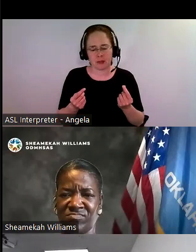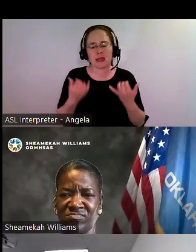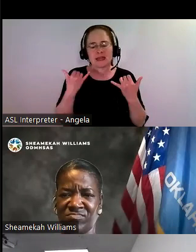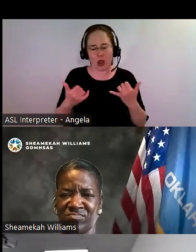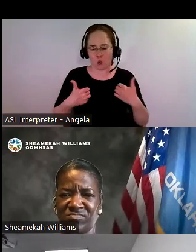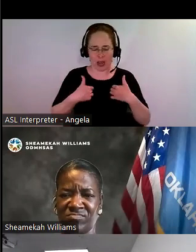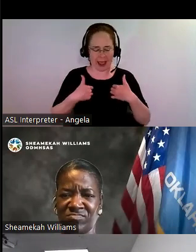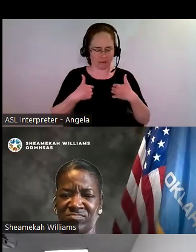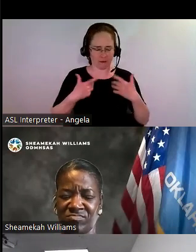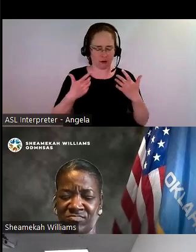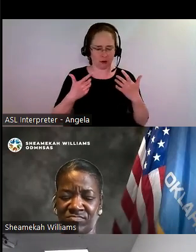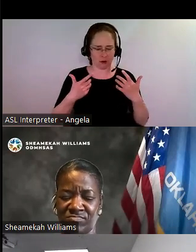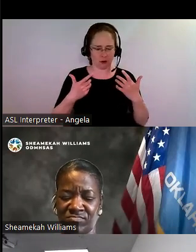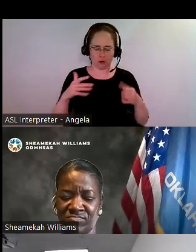whole